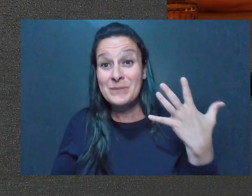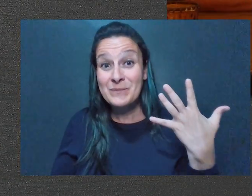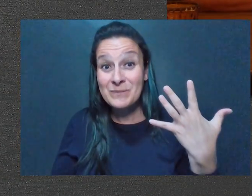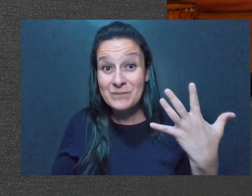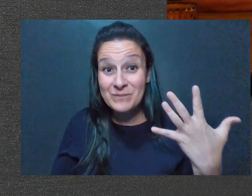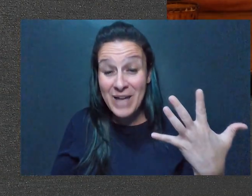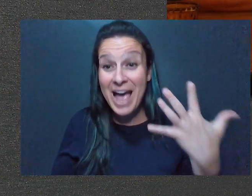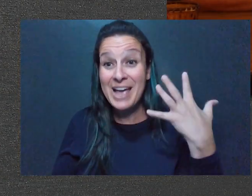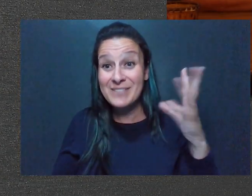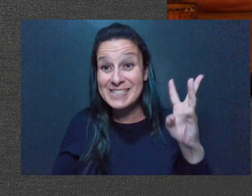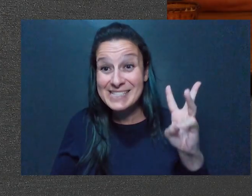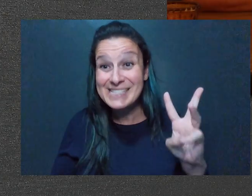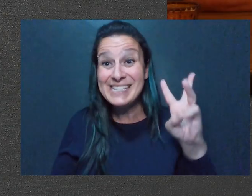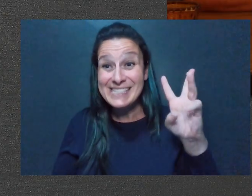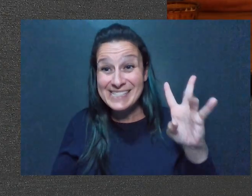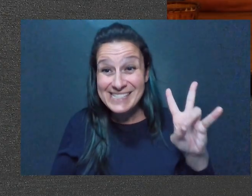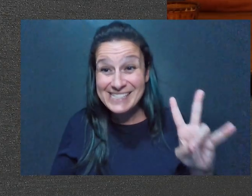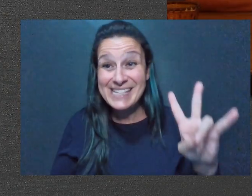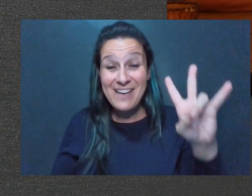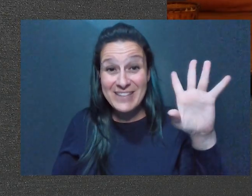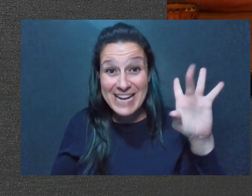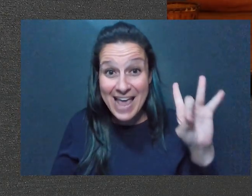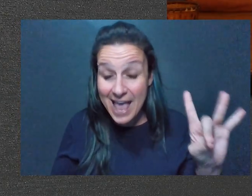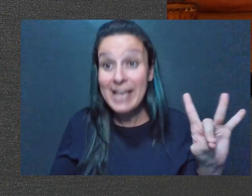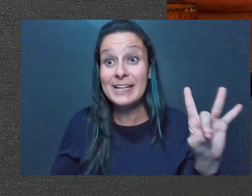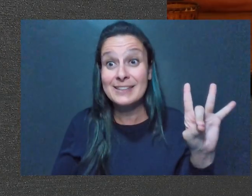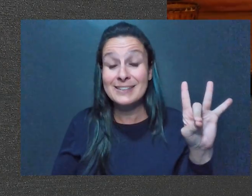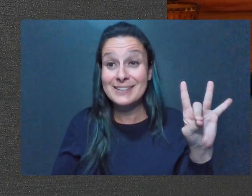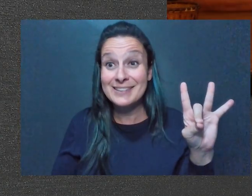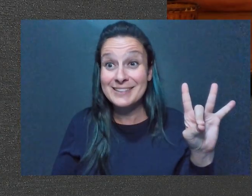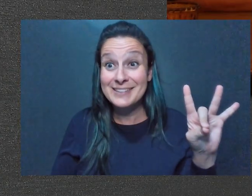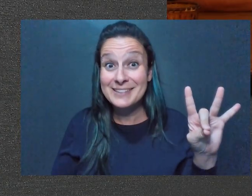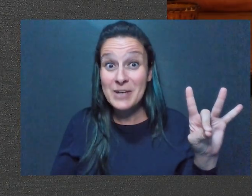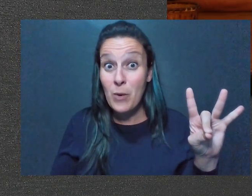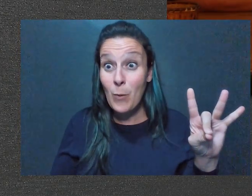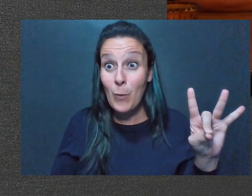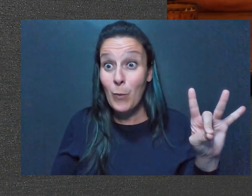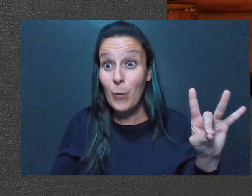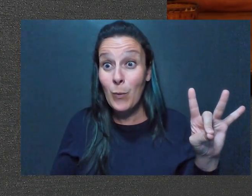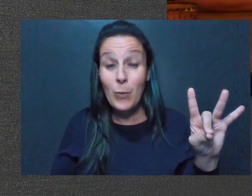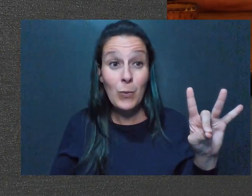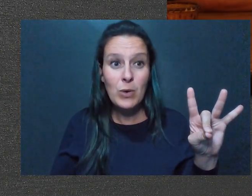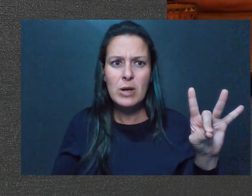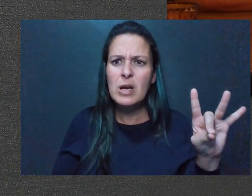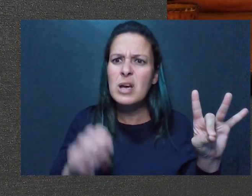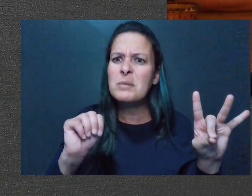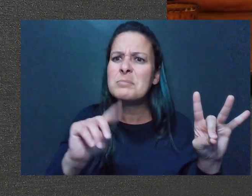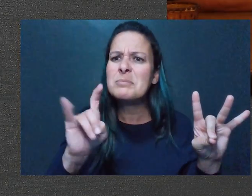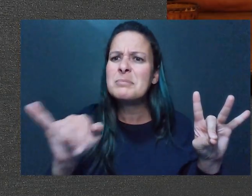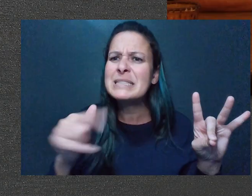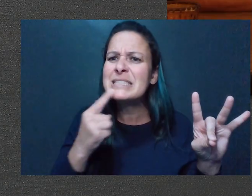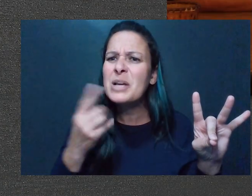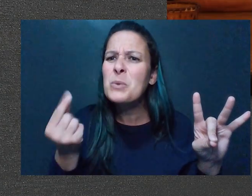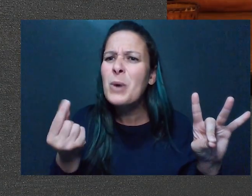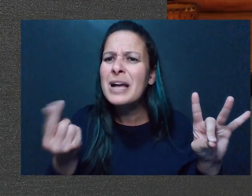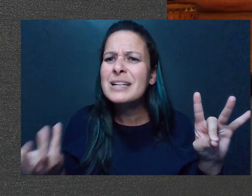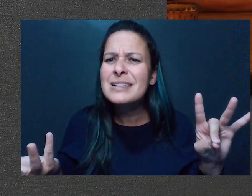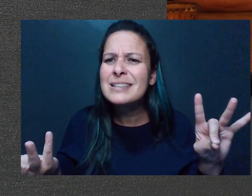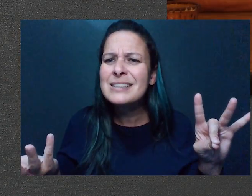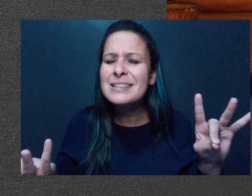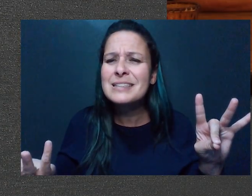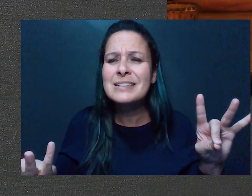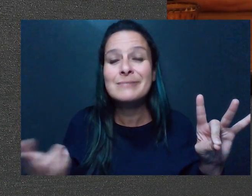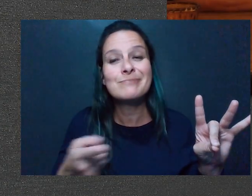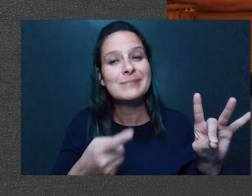4, 5, 6, 7, 8. What does Muzzy say?